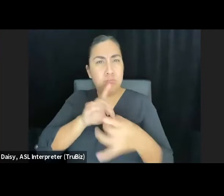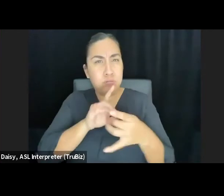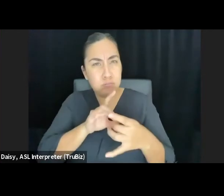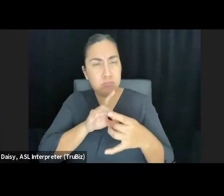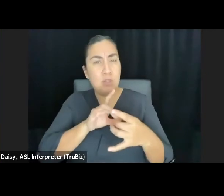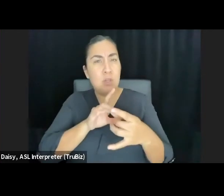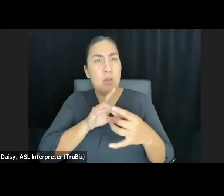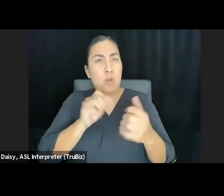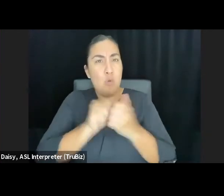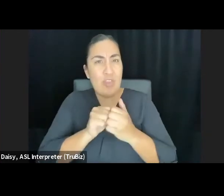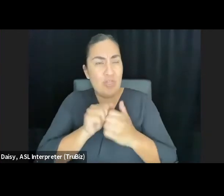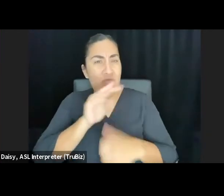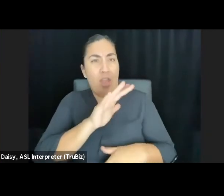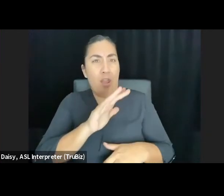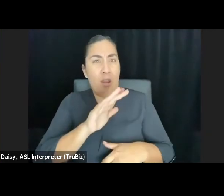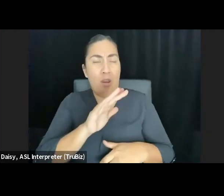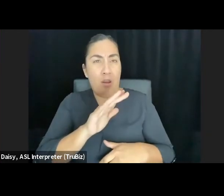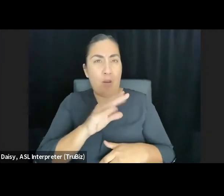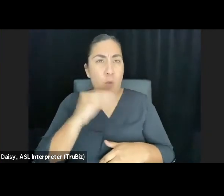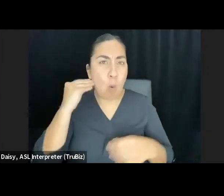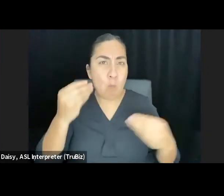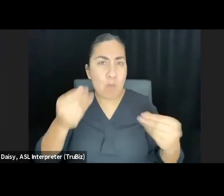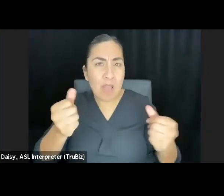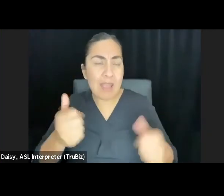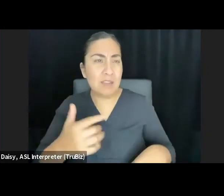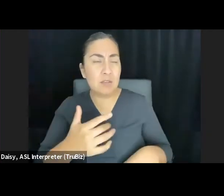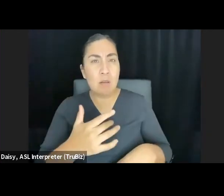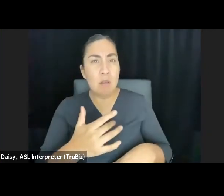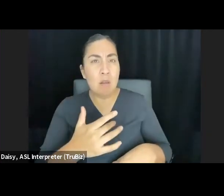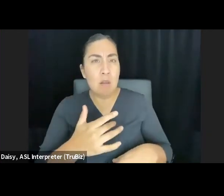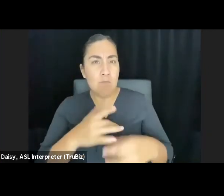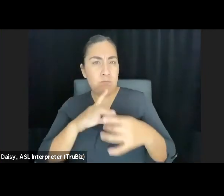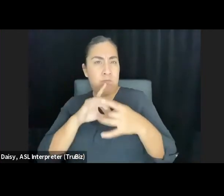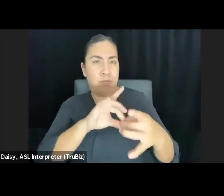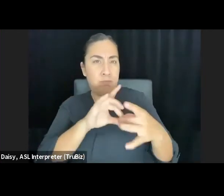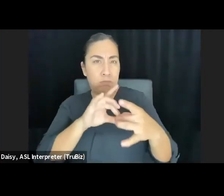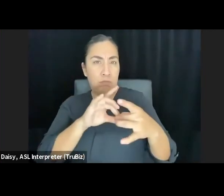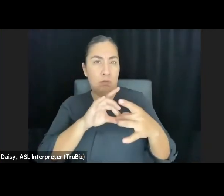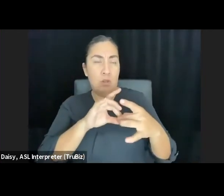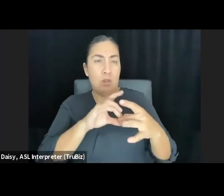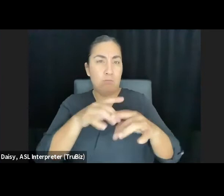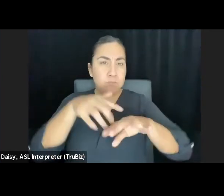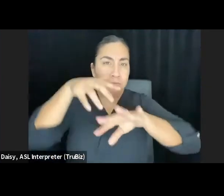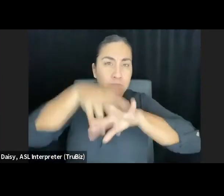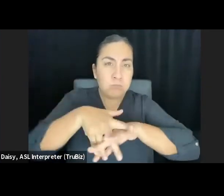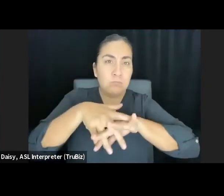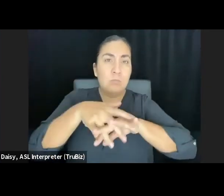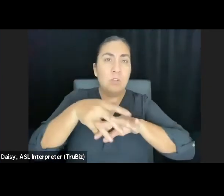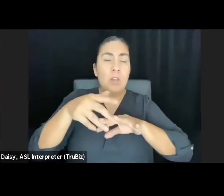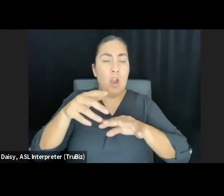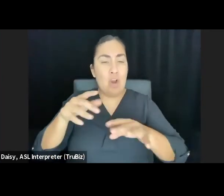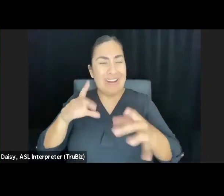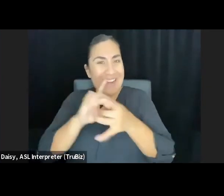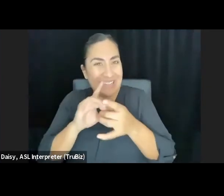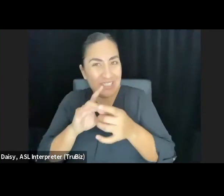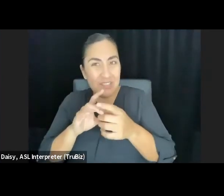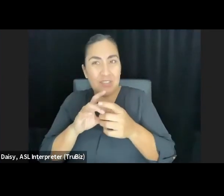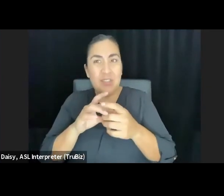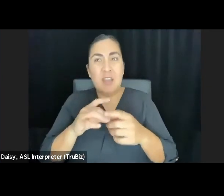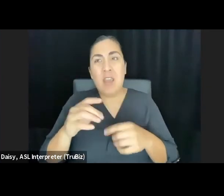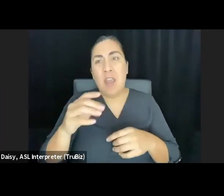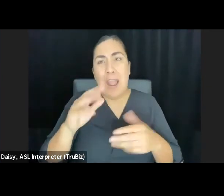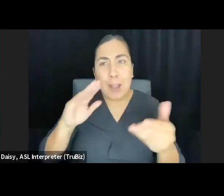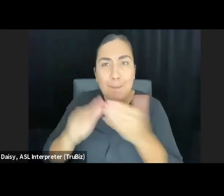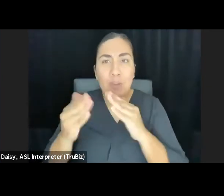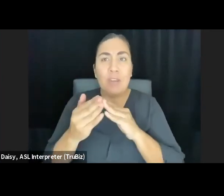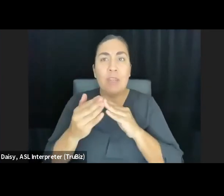in tune with the knowledge that we gain from those connections. And to me, it's a very exciting future. And kind of back